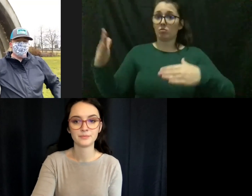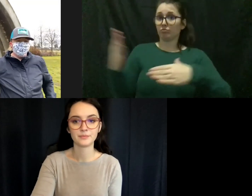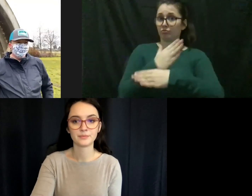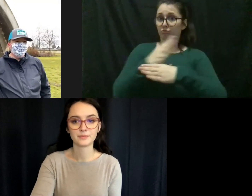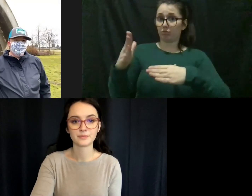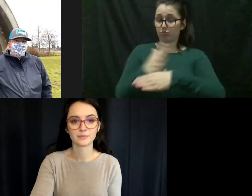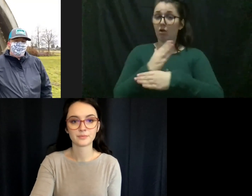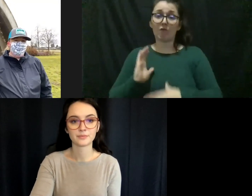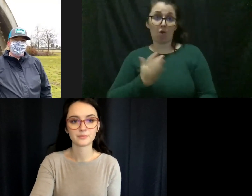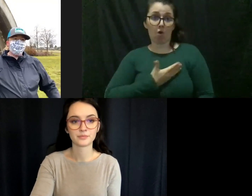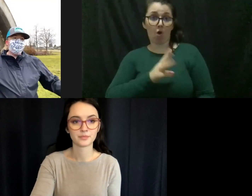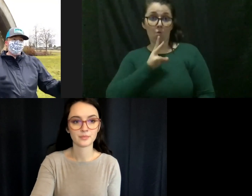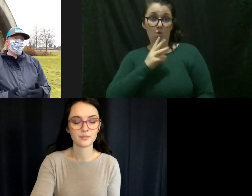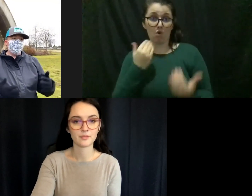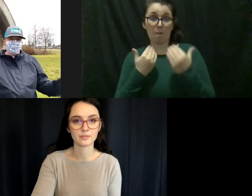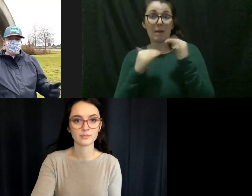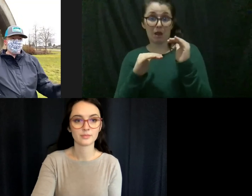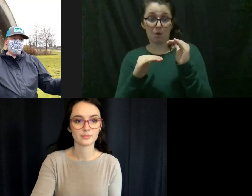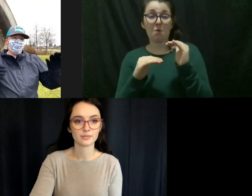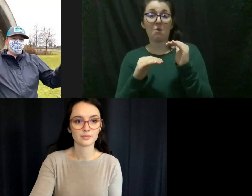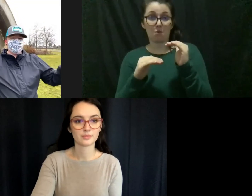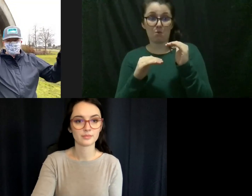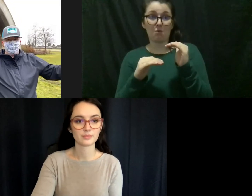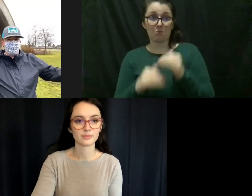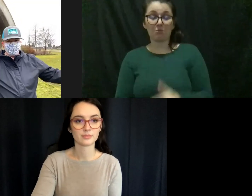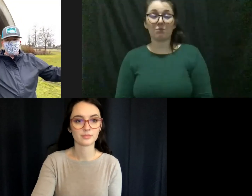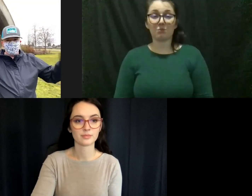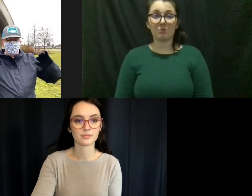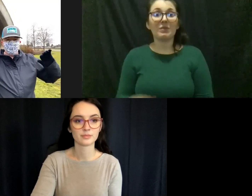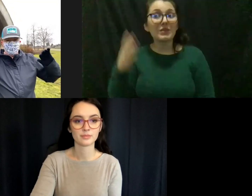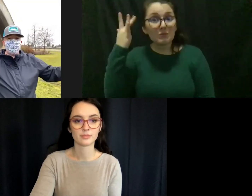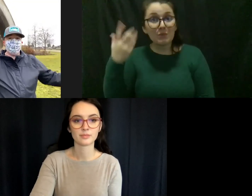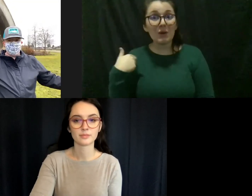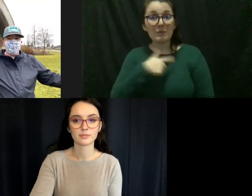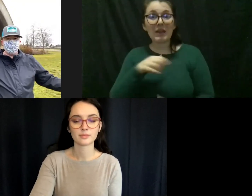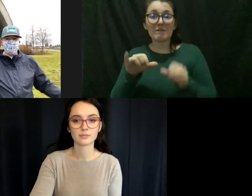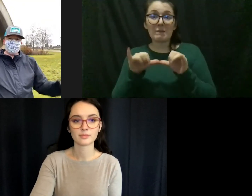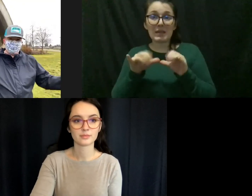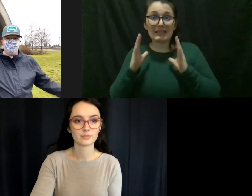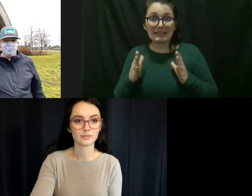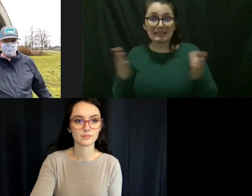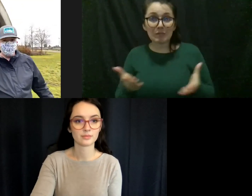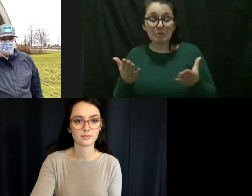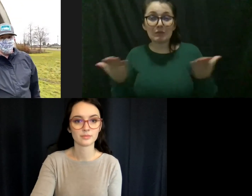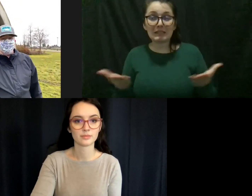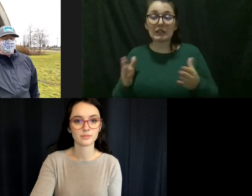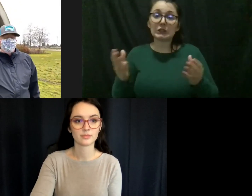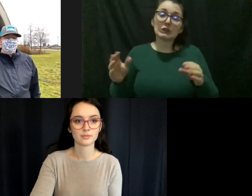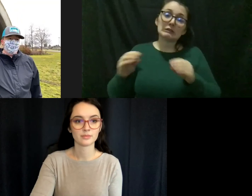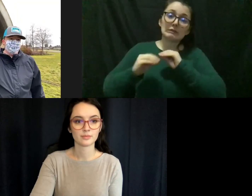in there. Like, is it full or is it? It depends on the amount of flow we have at the time. Okay. So we